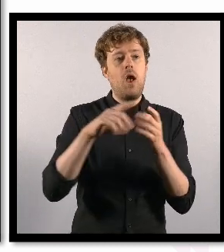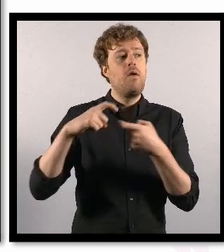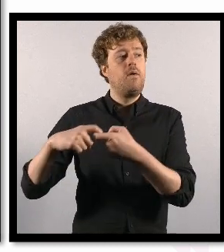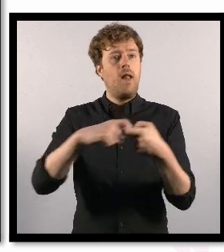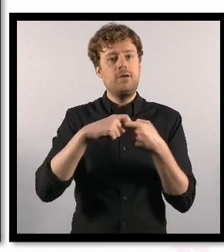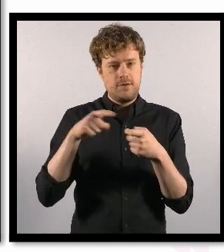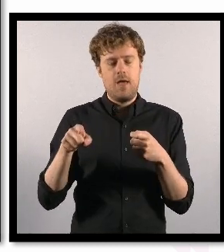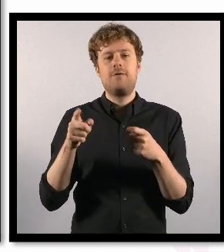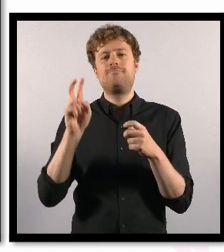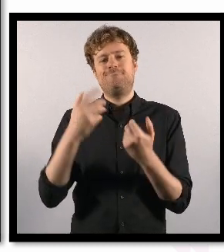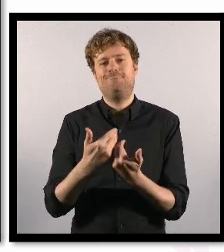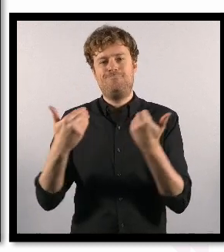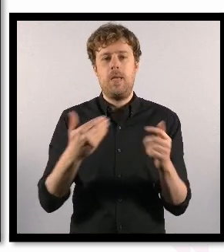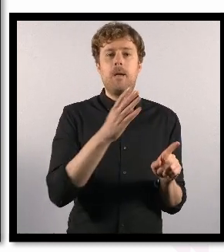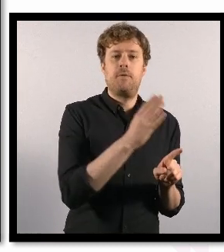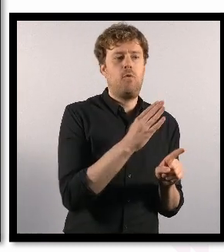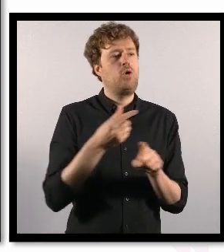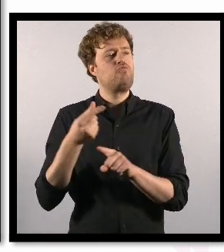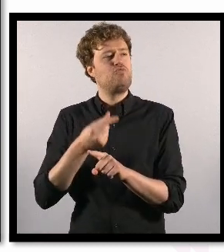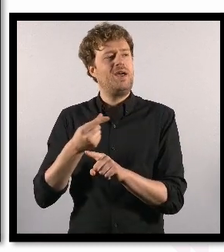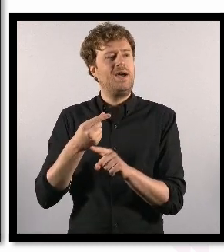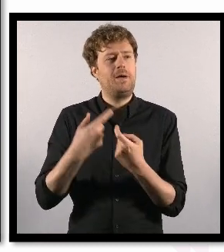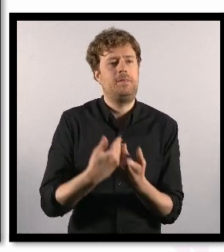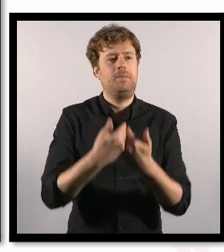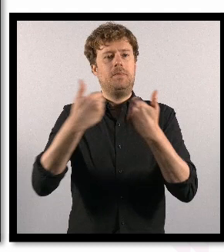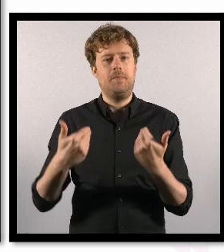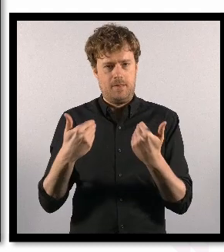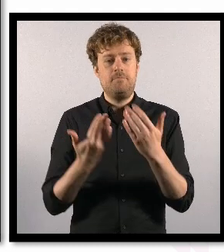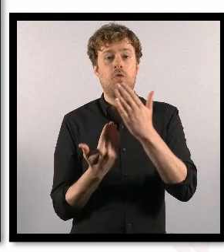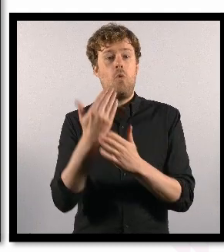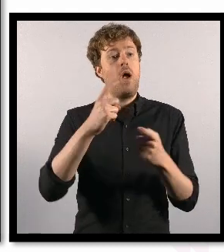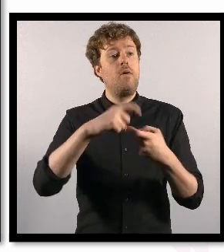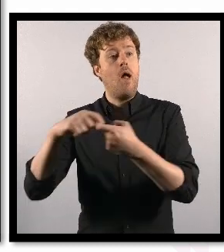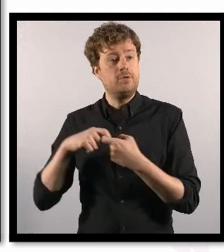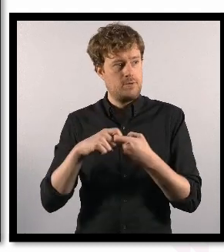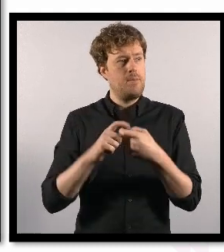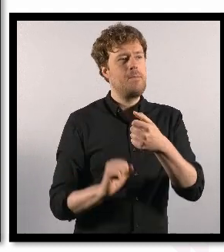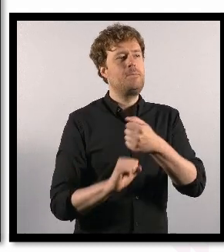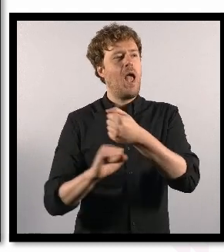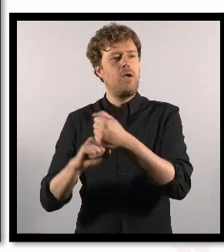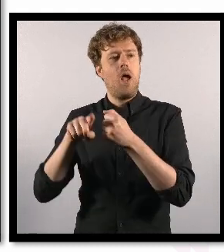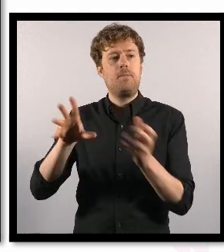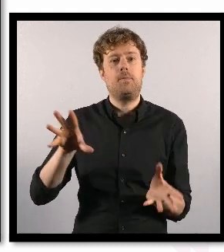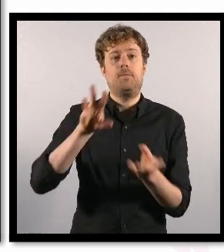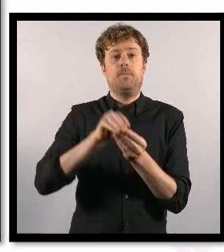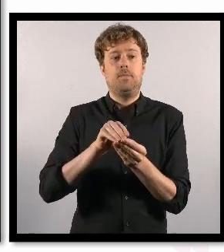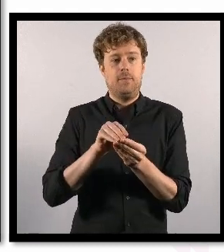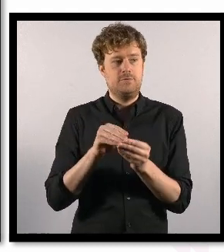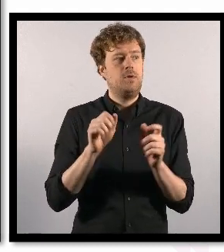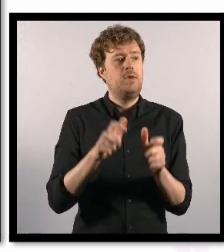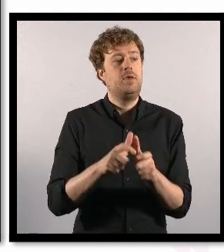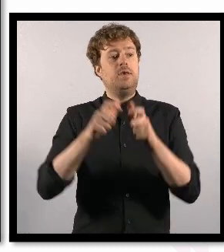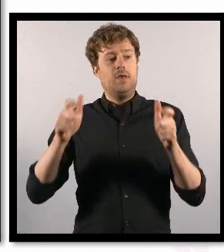teams accountable for their spending, giving them the tools they need to manage the financial footprint of each workload. Responsibility is shared, so it's